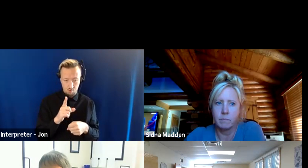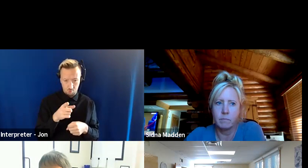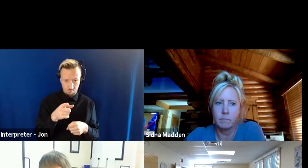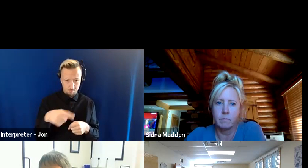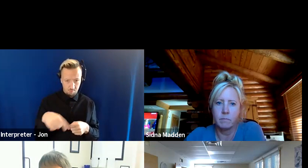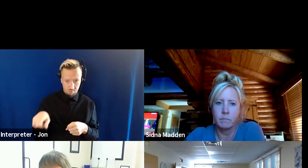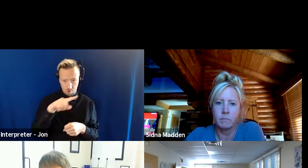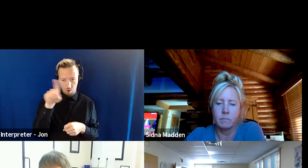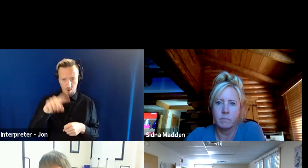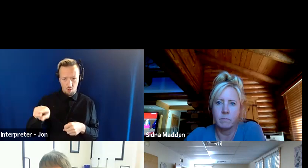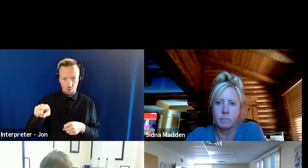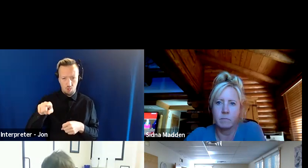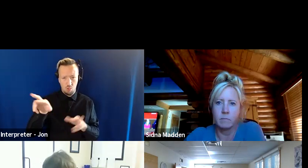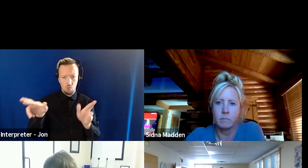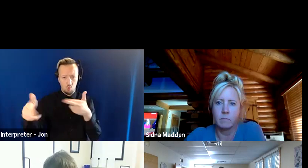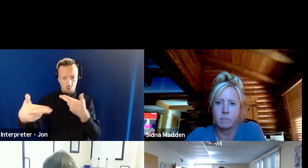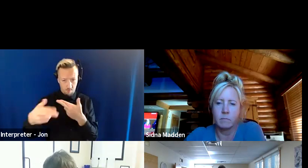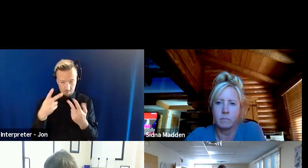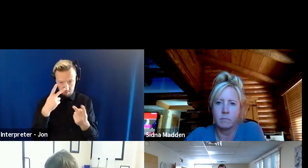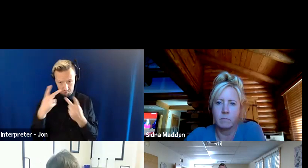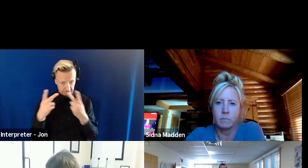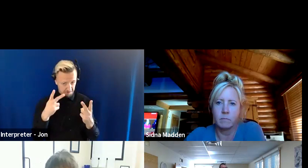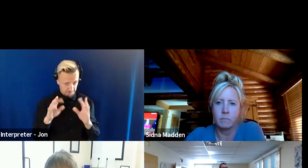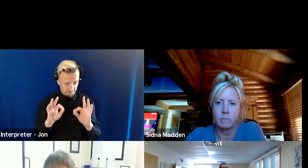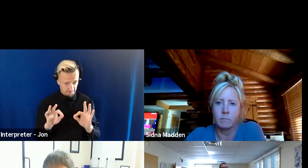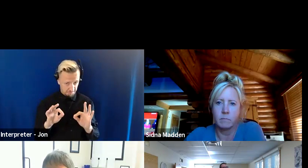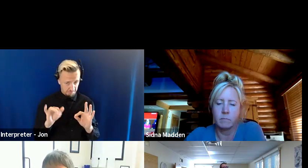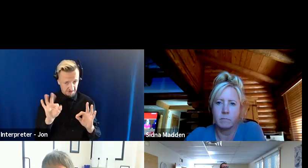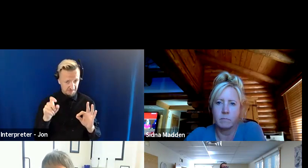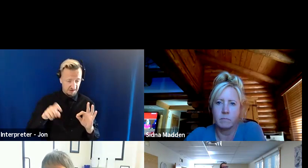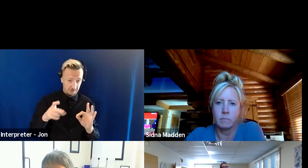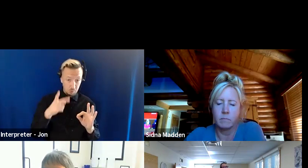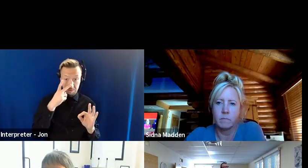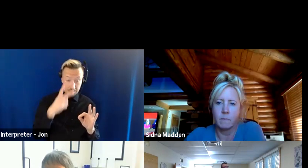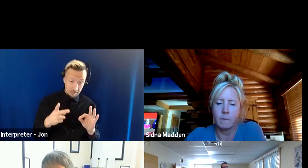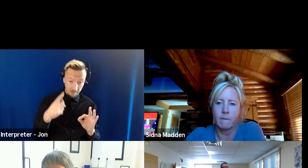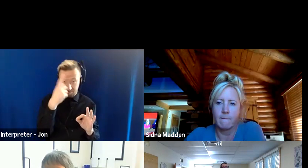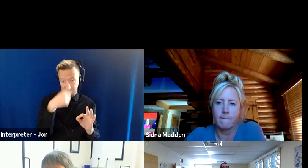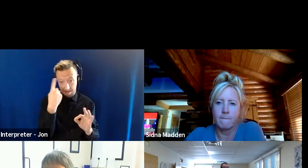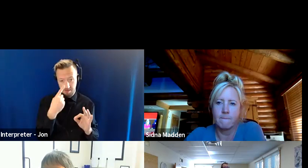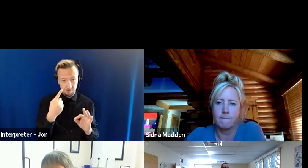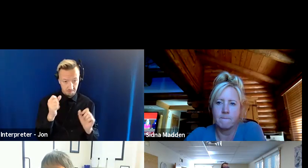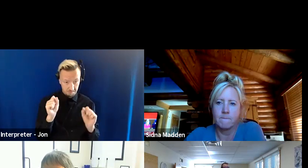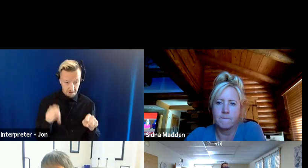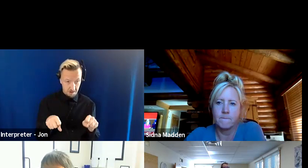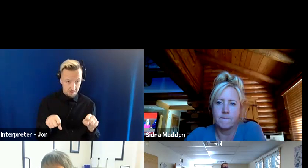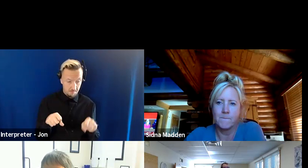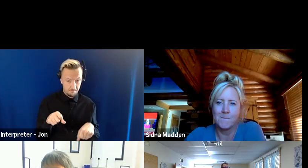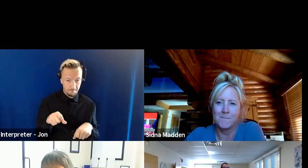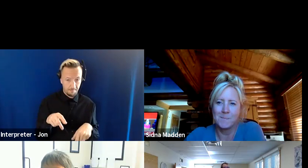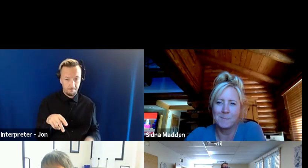the Zoom room to ensure if you need to see people's faces that you can do that. Look at the